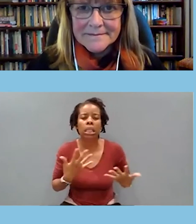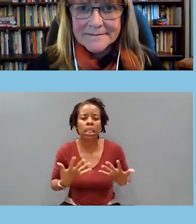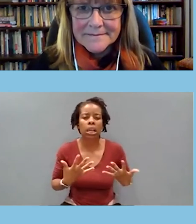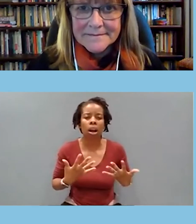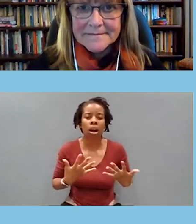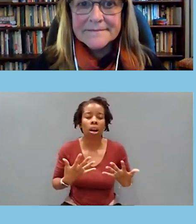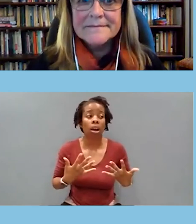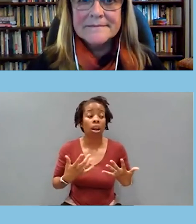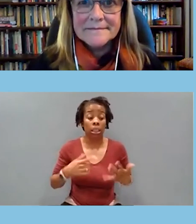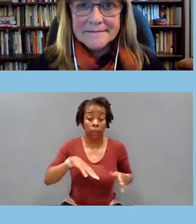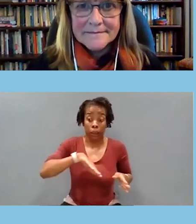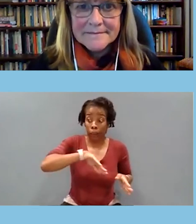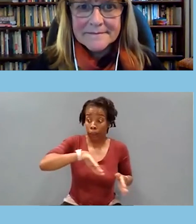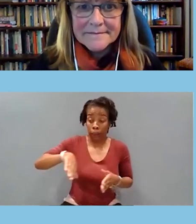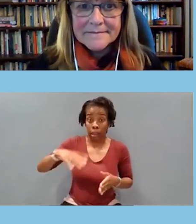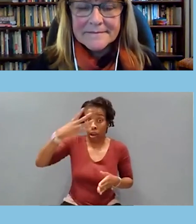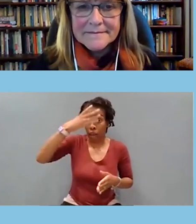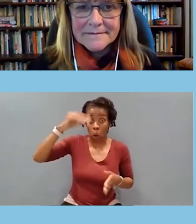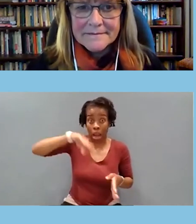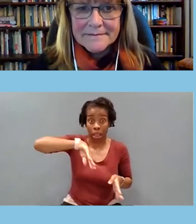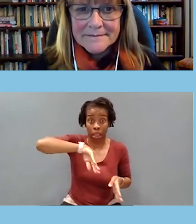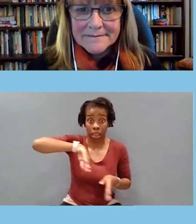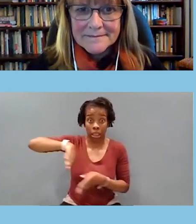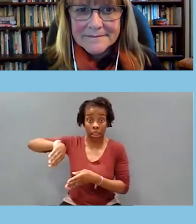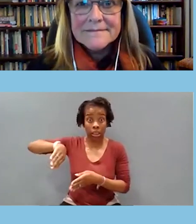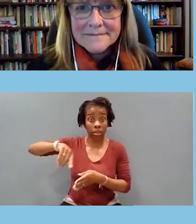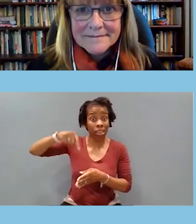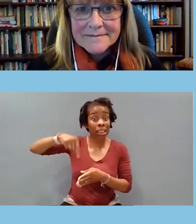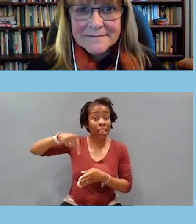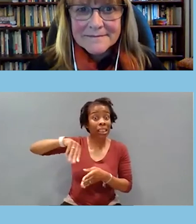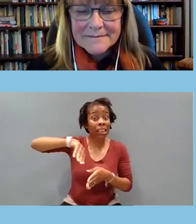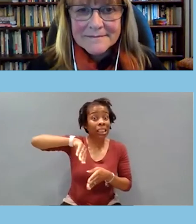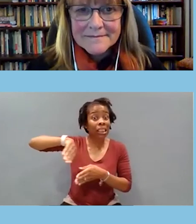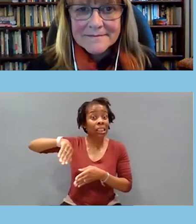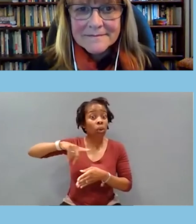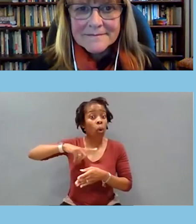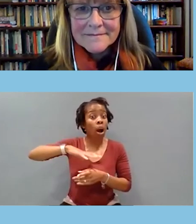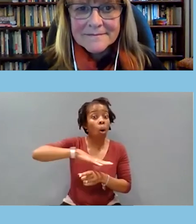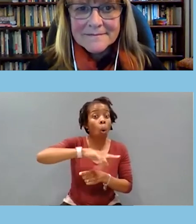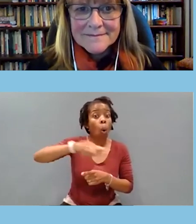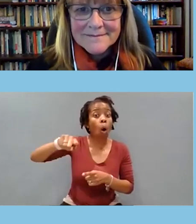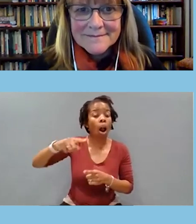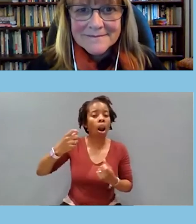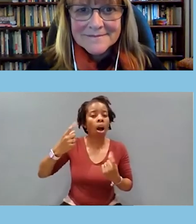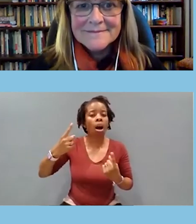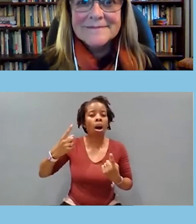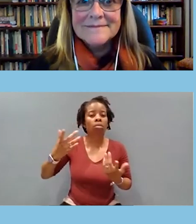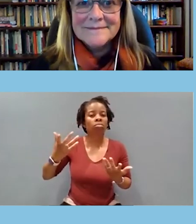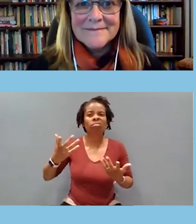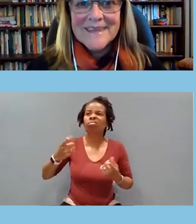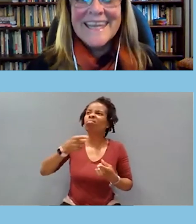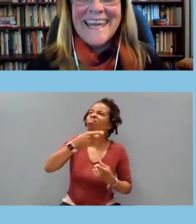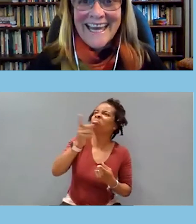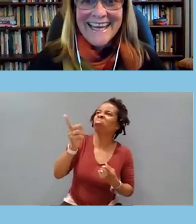and forgotten. And I suppose that maybe what causes it to be pushed under is everyone's recognition that everything else around it hasn't been